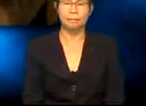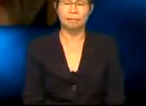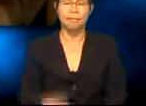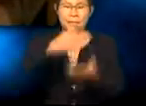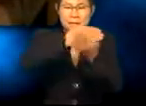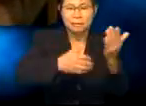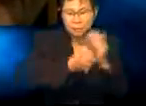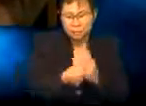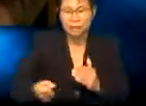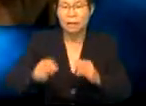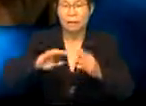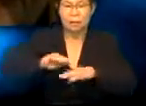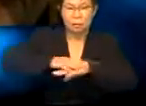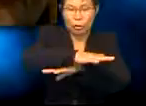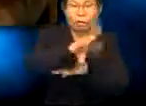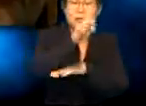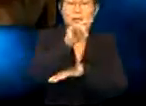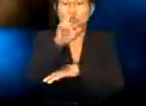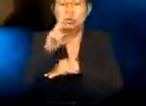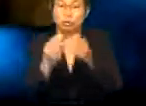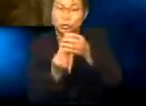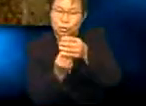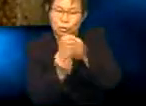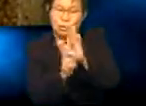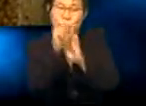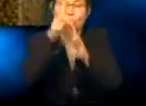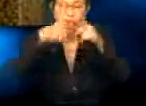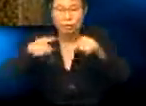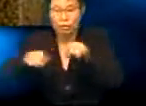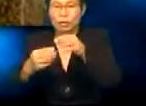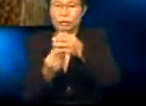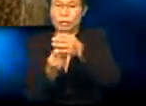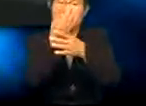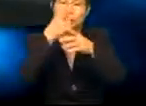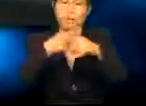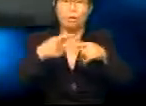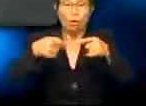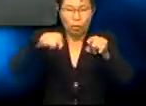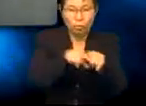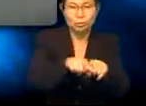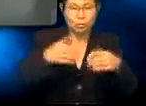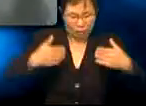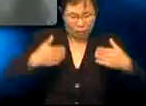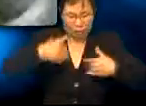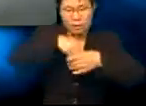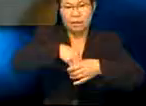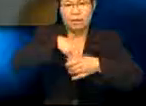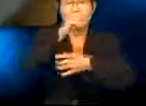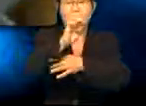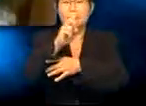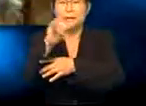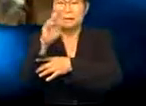Some substances that cause the tissue to develop into different plant parts are also present in the